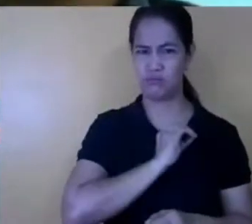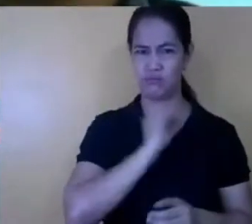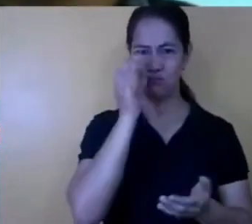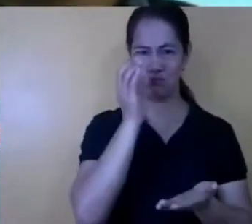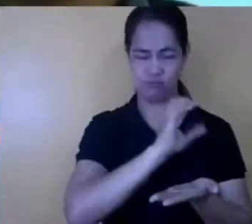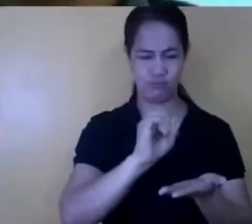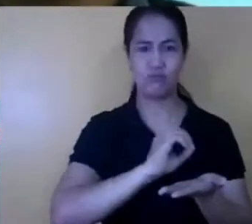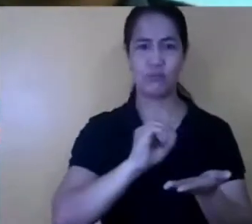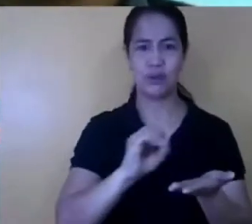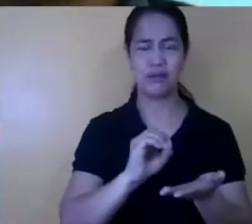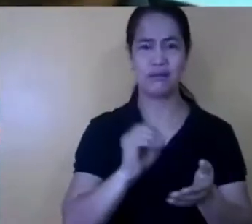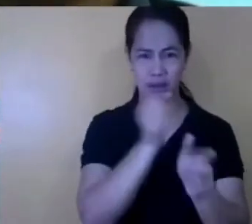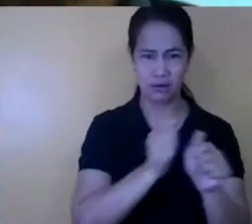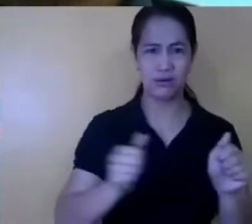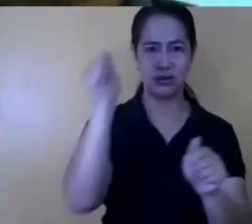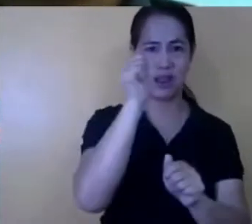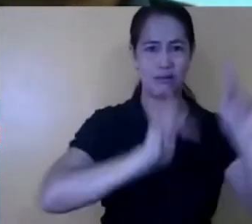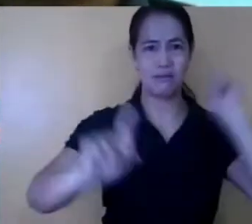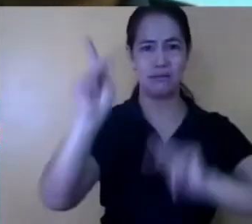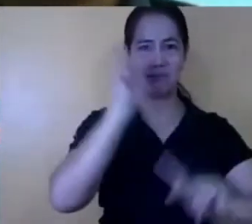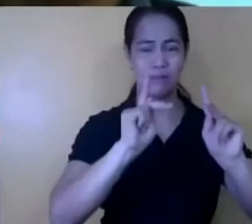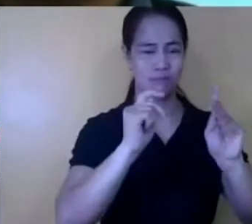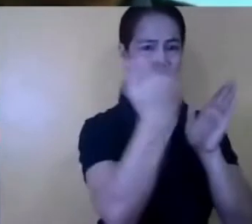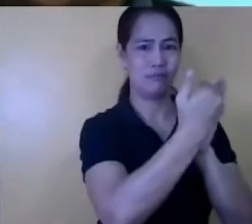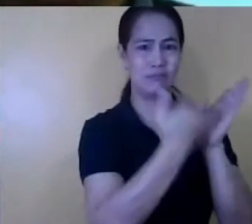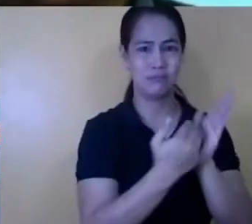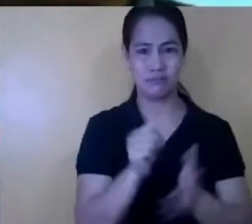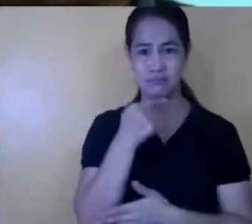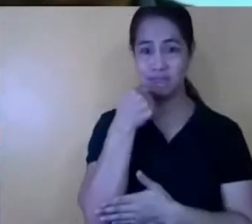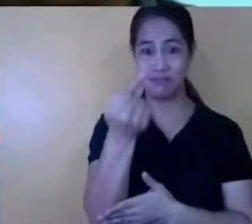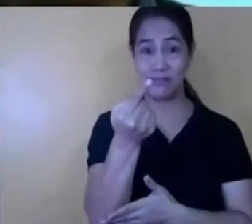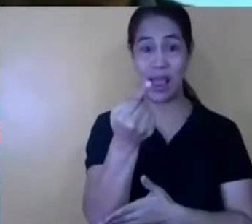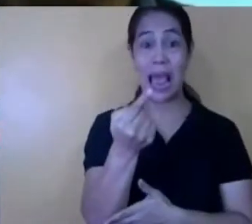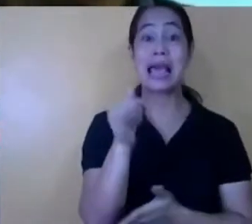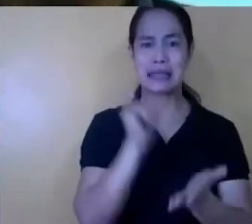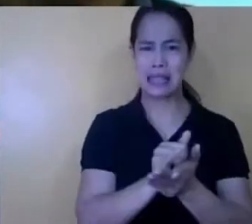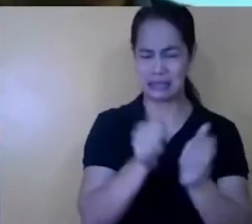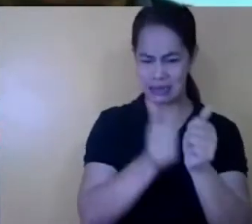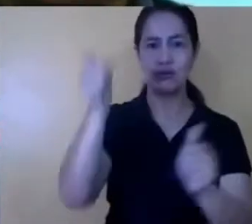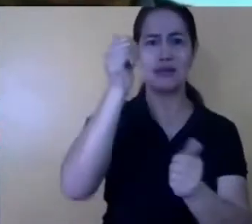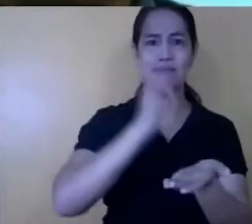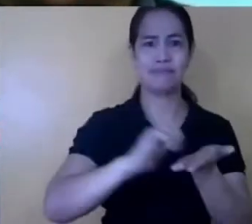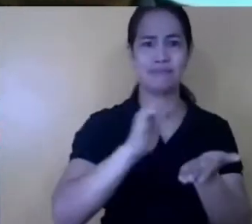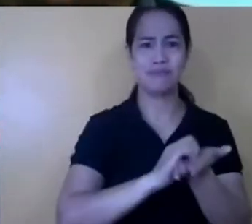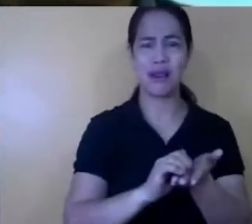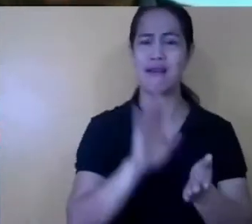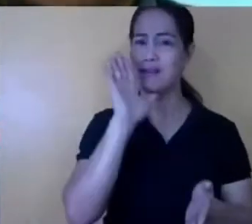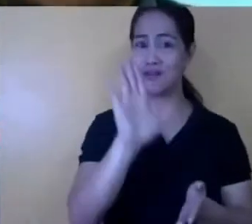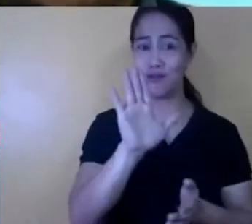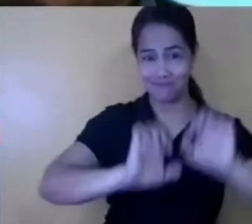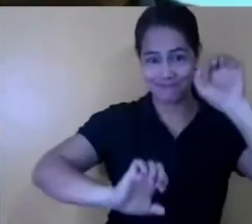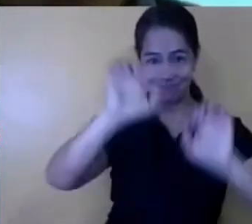outstanding performance indicator tells us that an outstanding practice is your evaluation of lesson plans